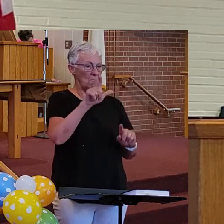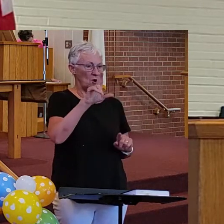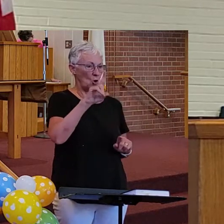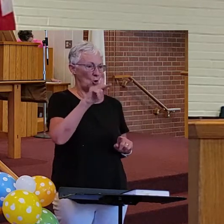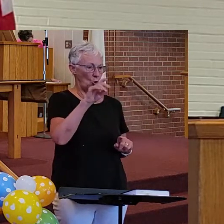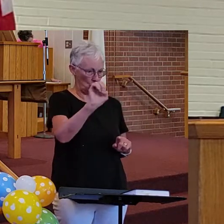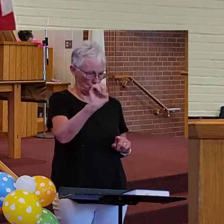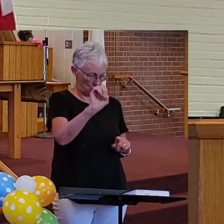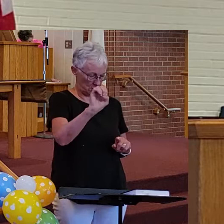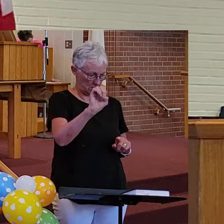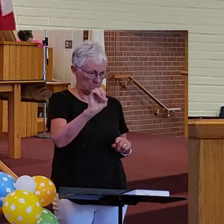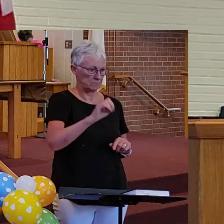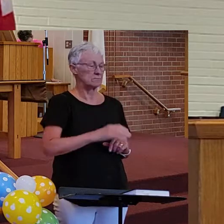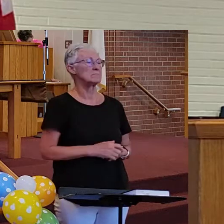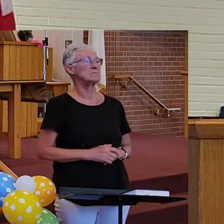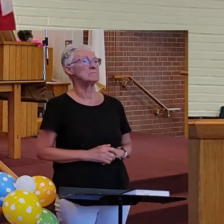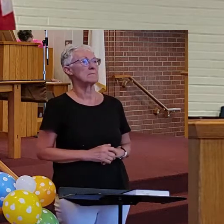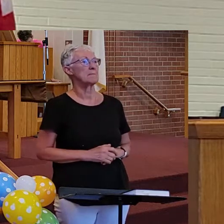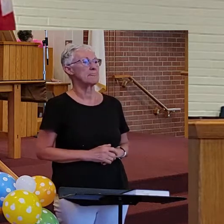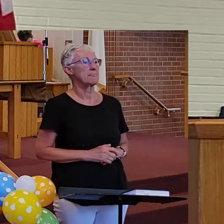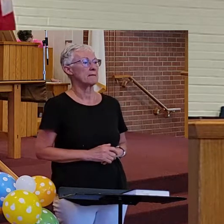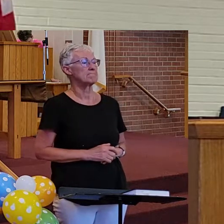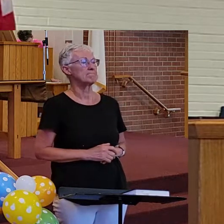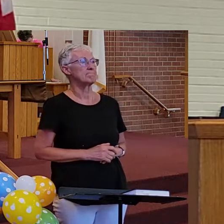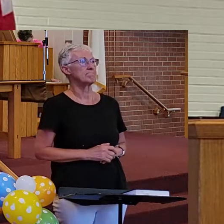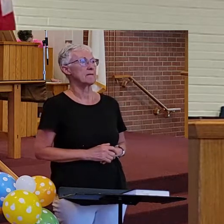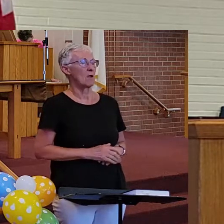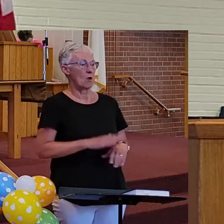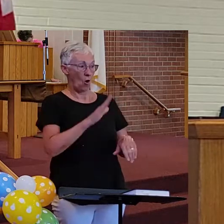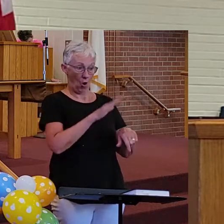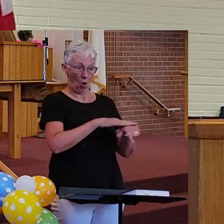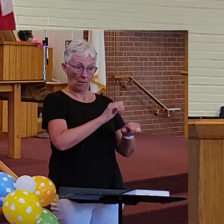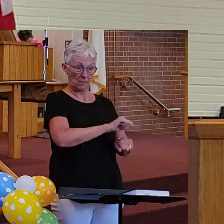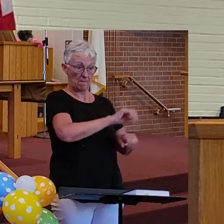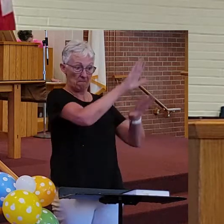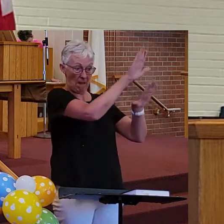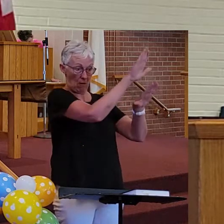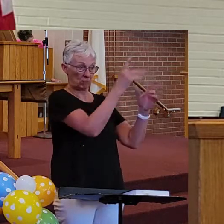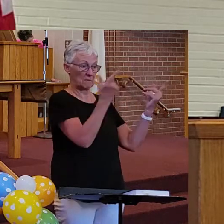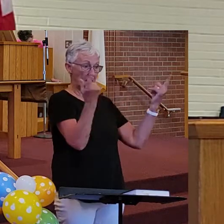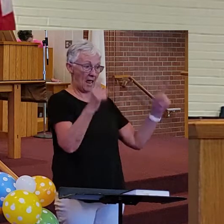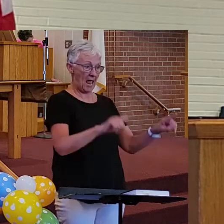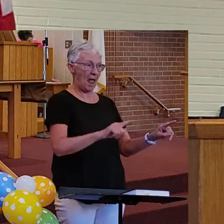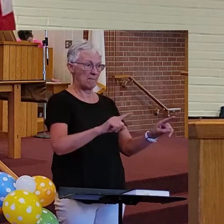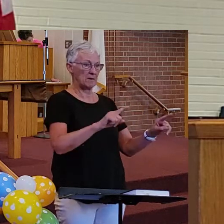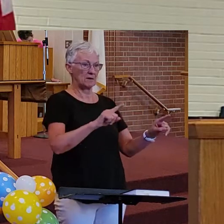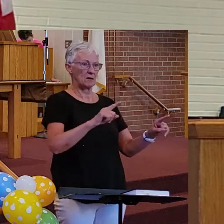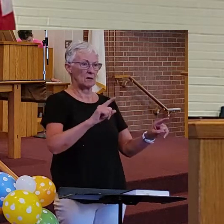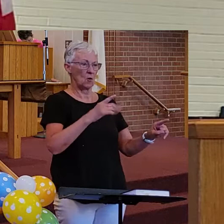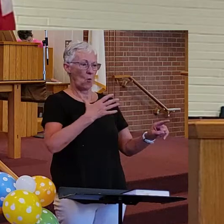28 to 36. Hark to hear from the cloud on the mountain a heavenly voice.